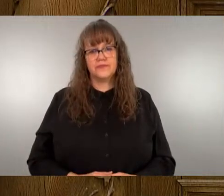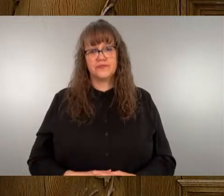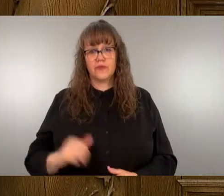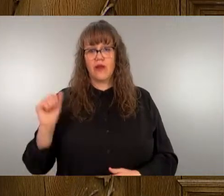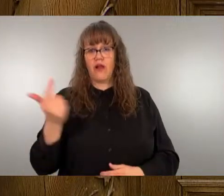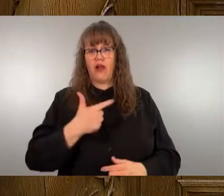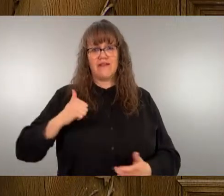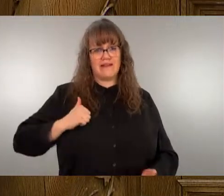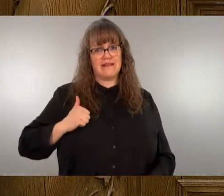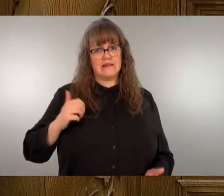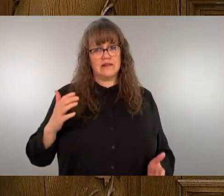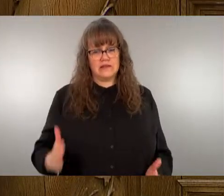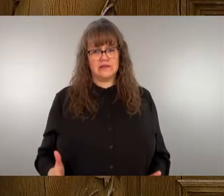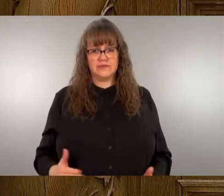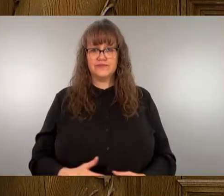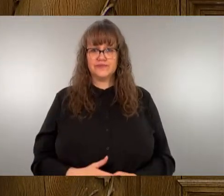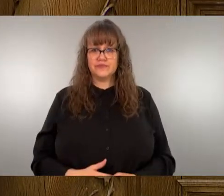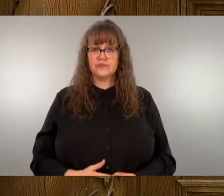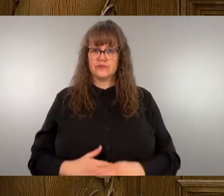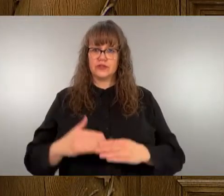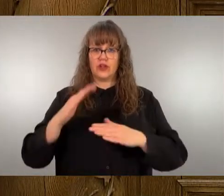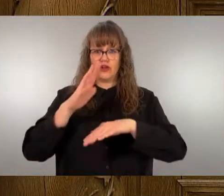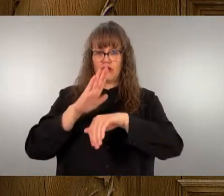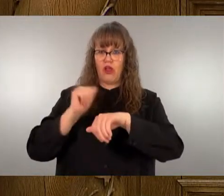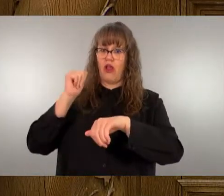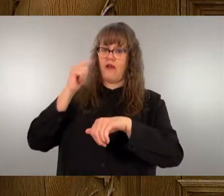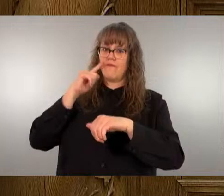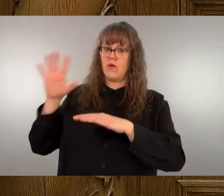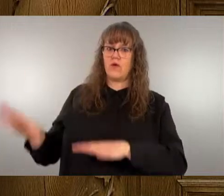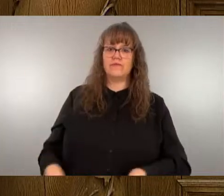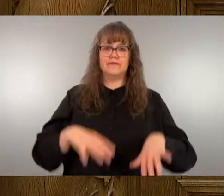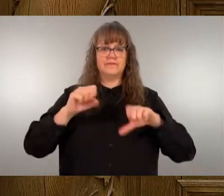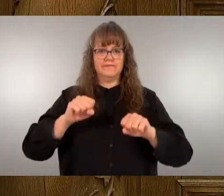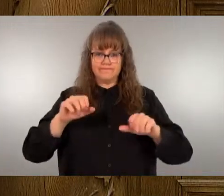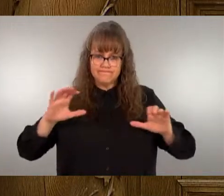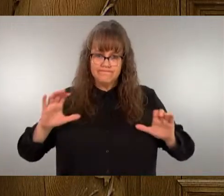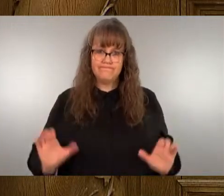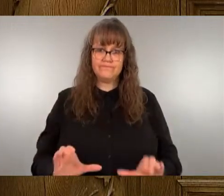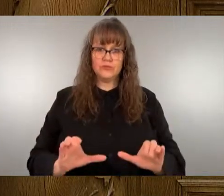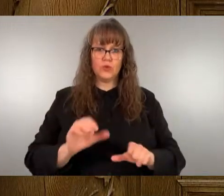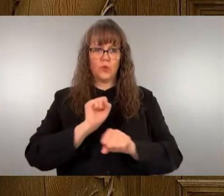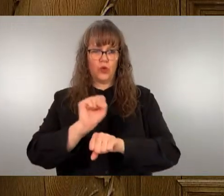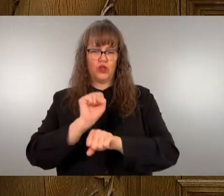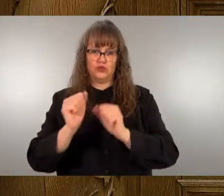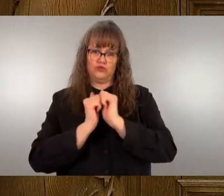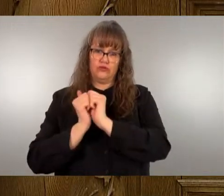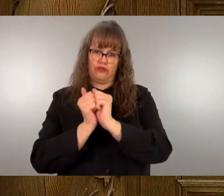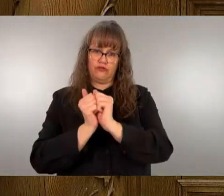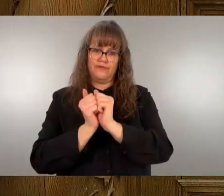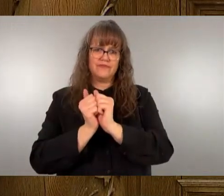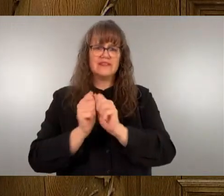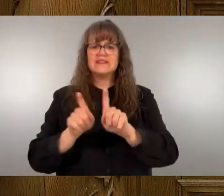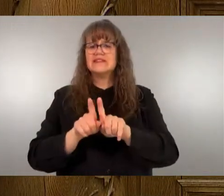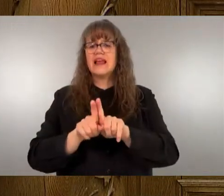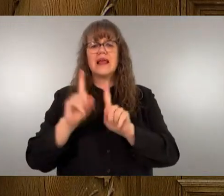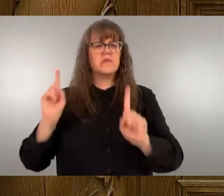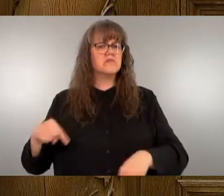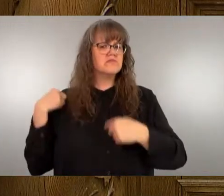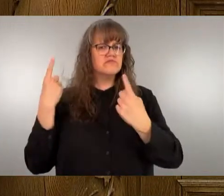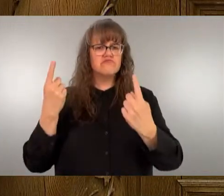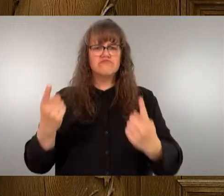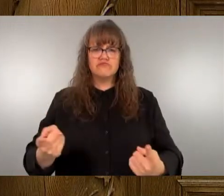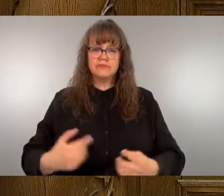way we always do, by working together and looking out for each other. Together, we will build